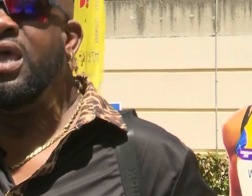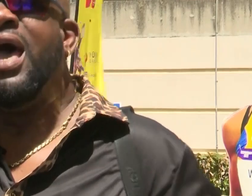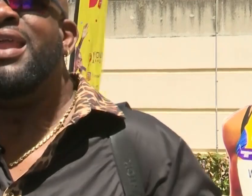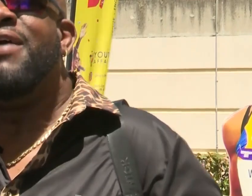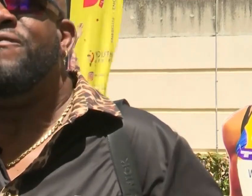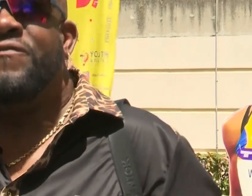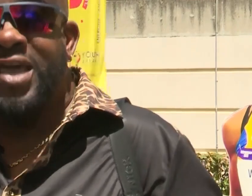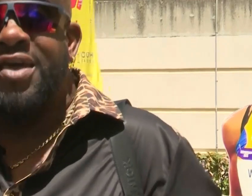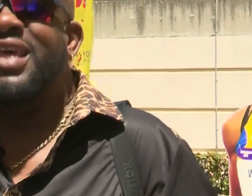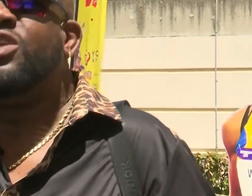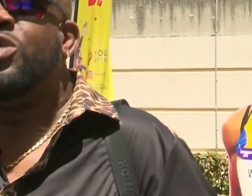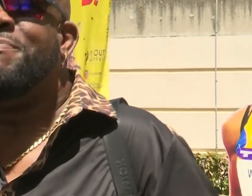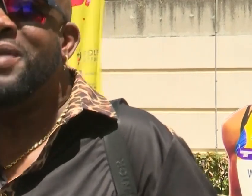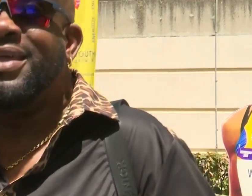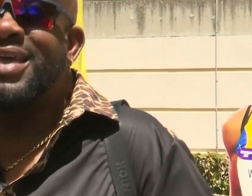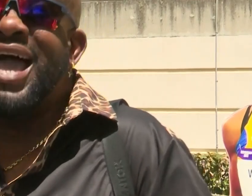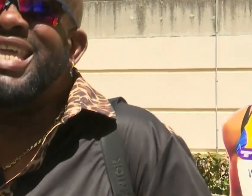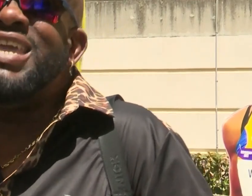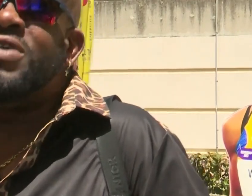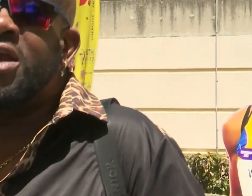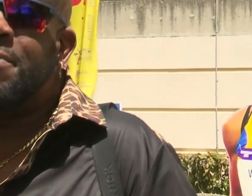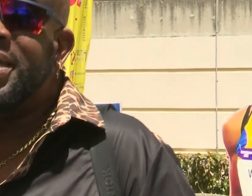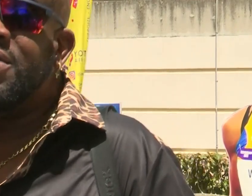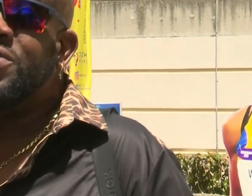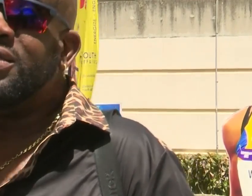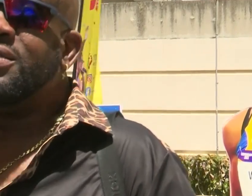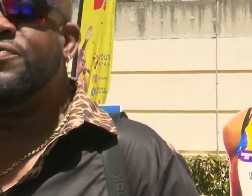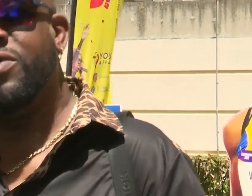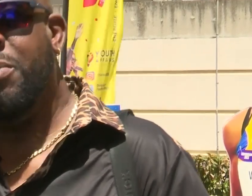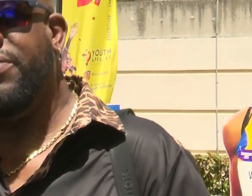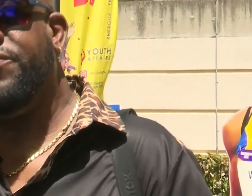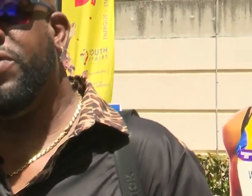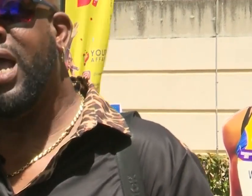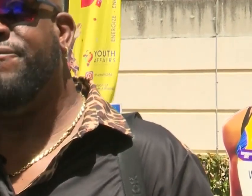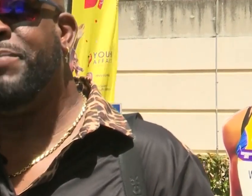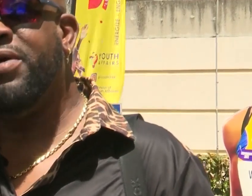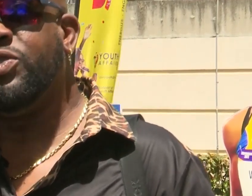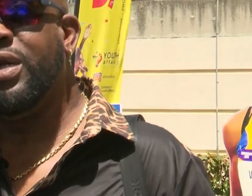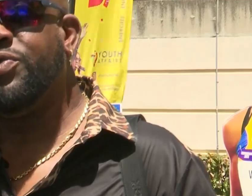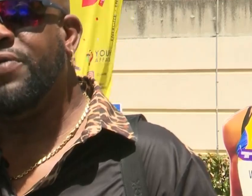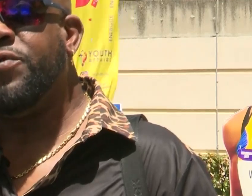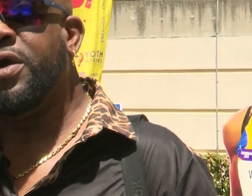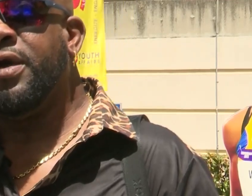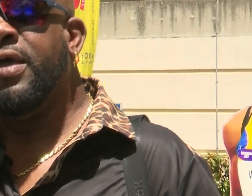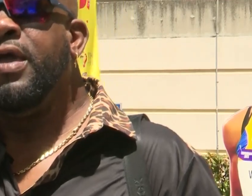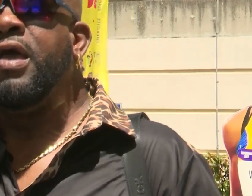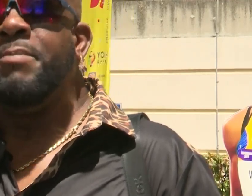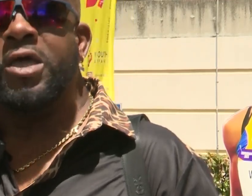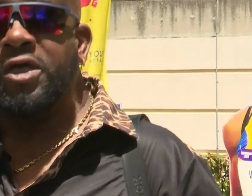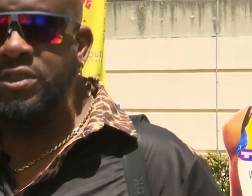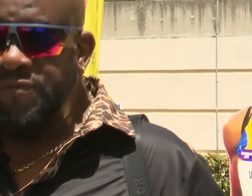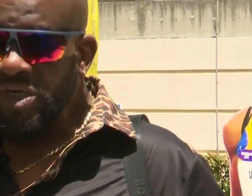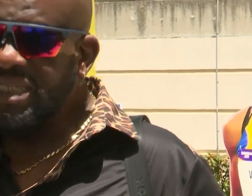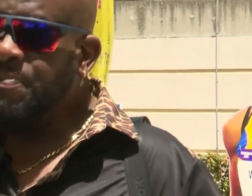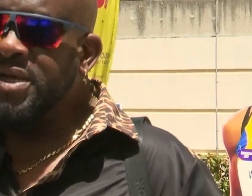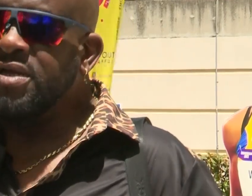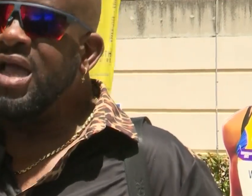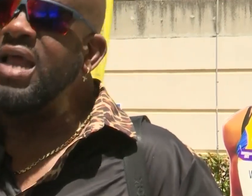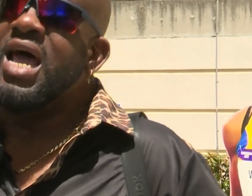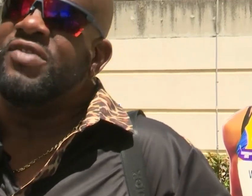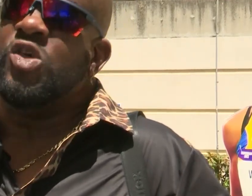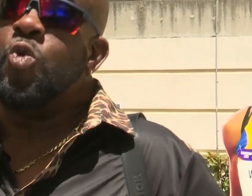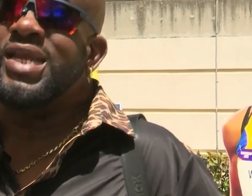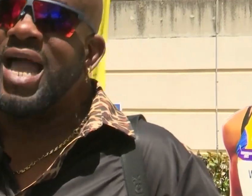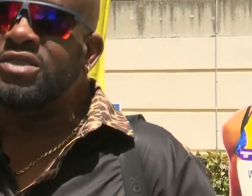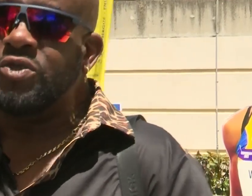persons, and I figure that it will make even a big difference coming for Paris 2024 because of her discipline